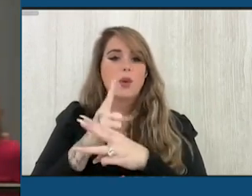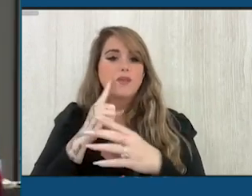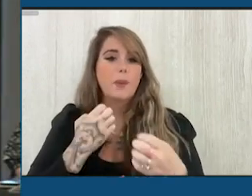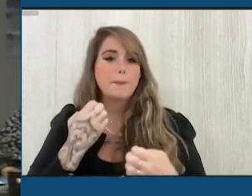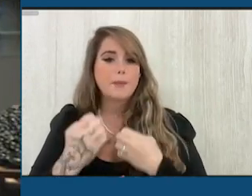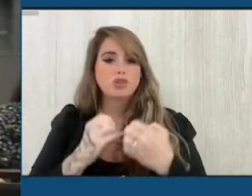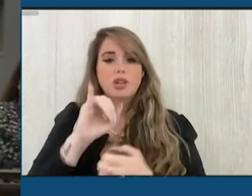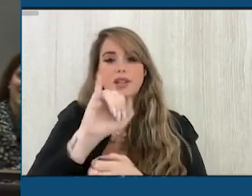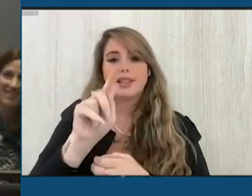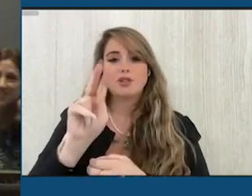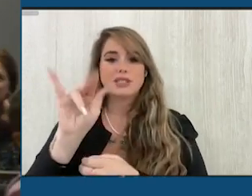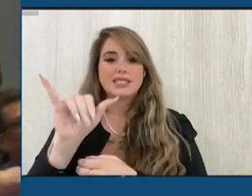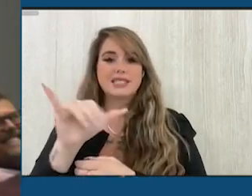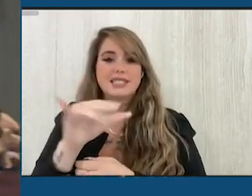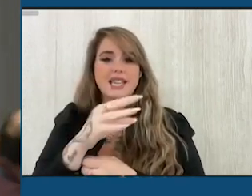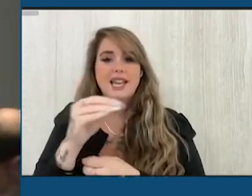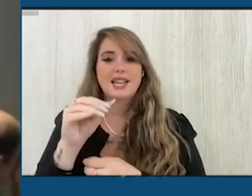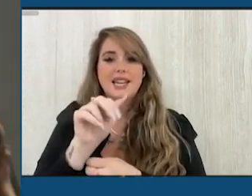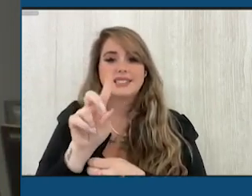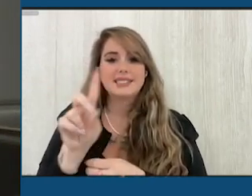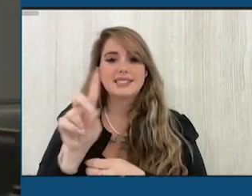attention deficit disorder.